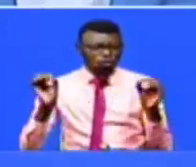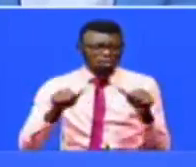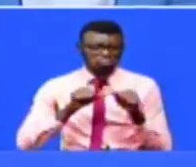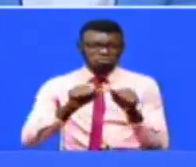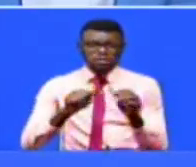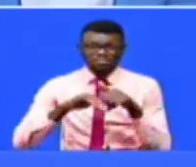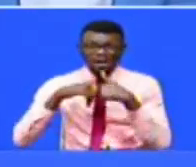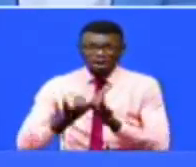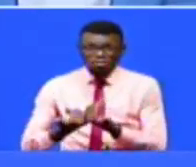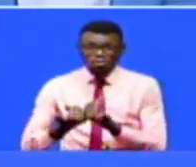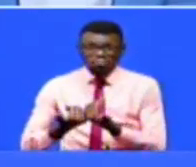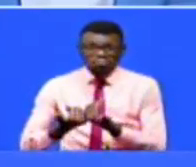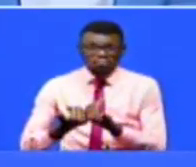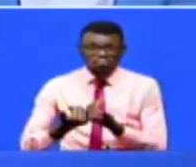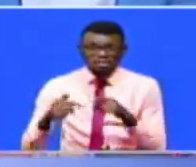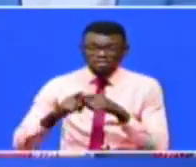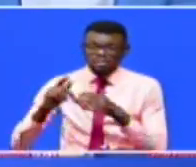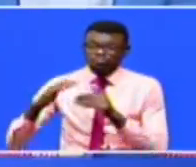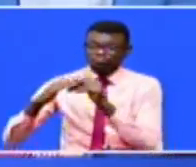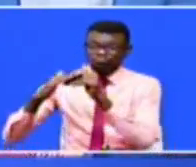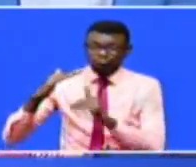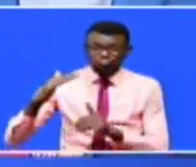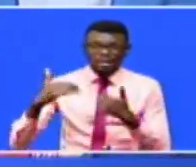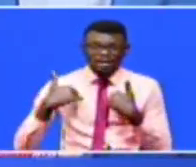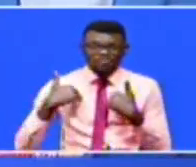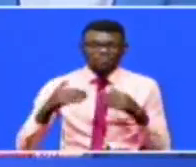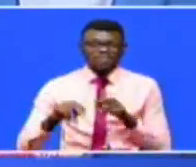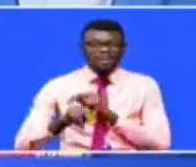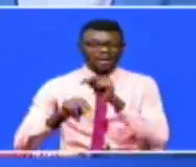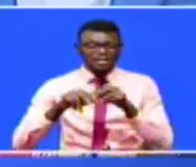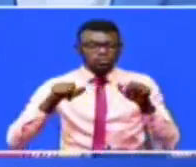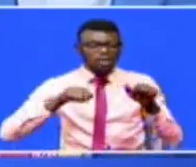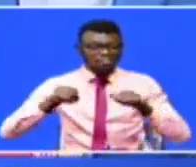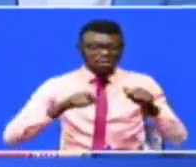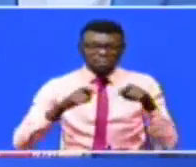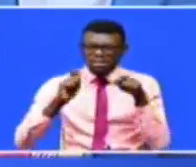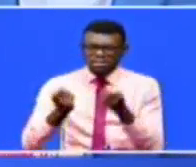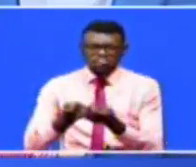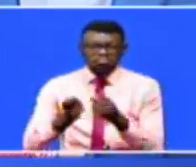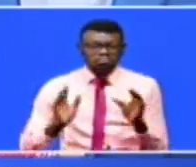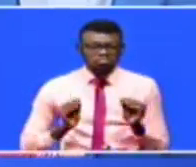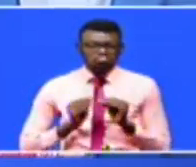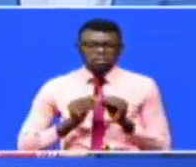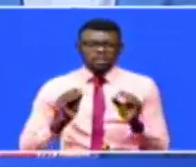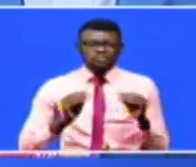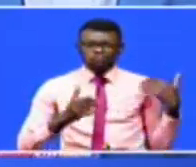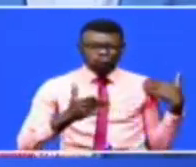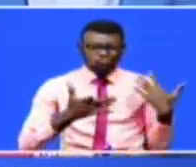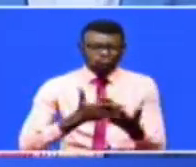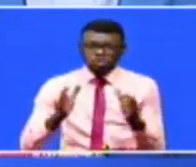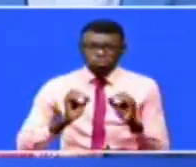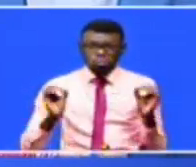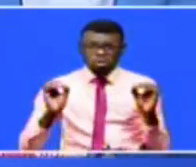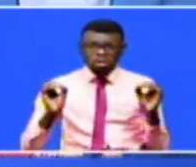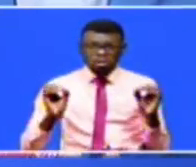And below that is the national management team, which has also similarly not been able to meet. So we